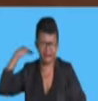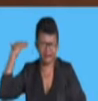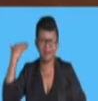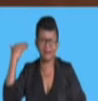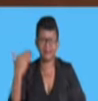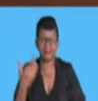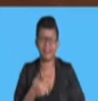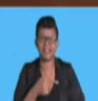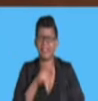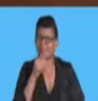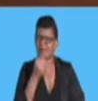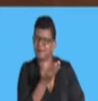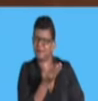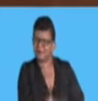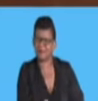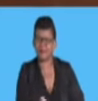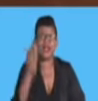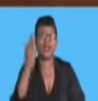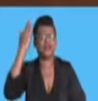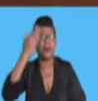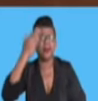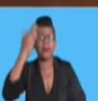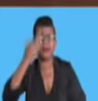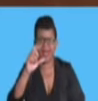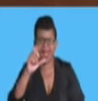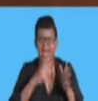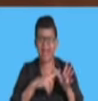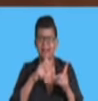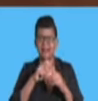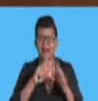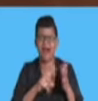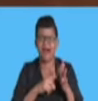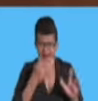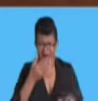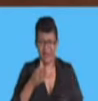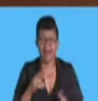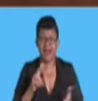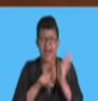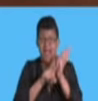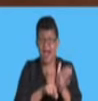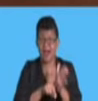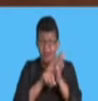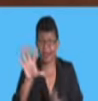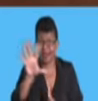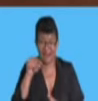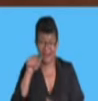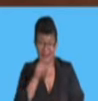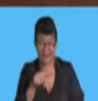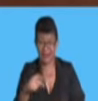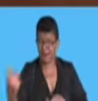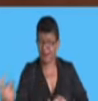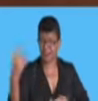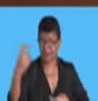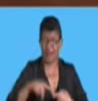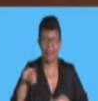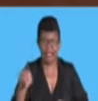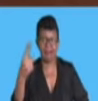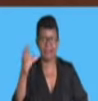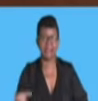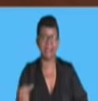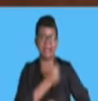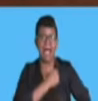Natambua, and I was in the Queen Victoria School Cadet Unit. He joined the Army 1 year ahead of me. He as a private